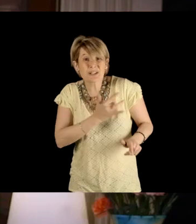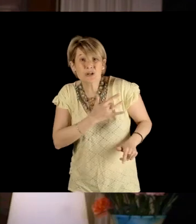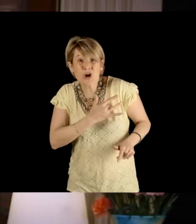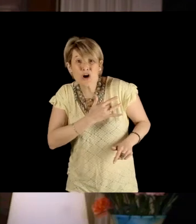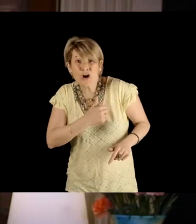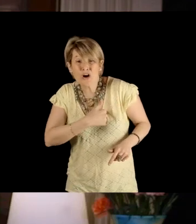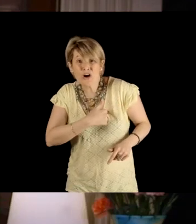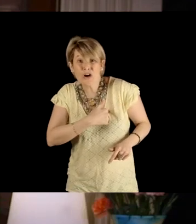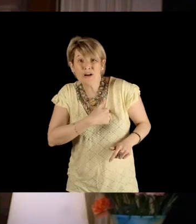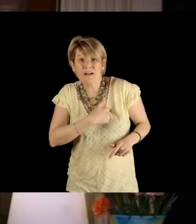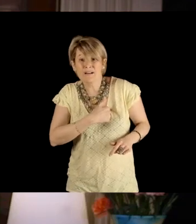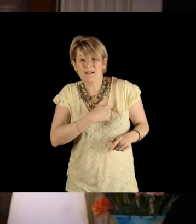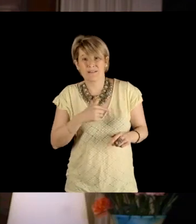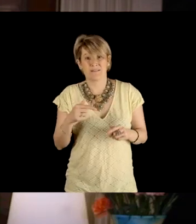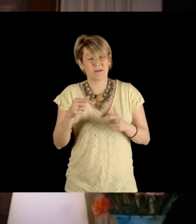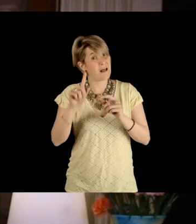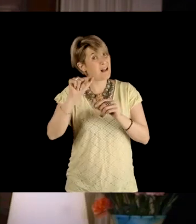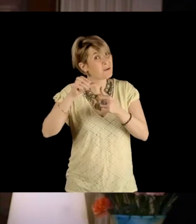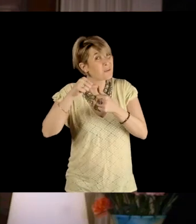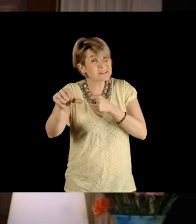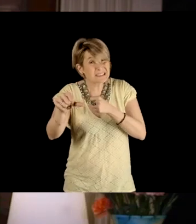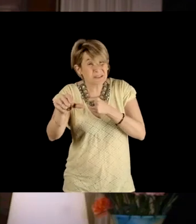Stay in this condition and allow it to settle in you.